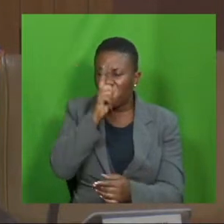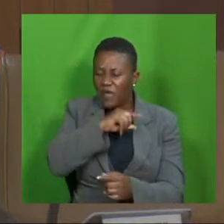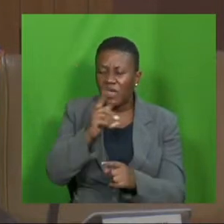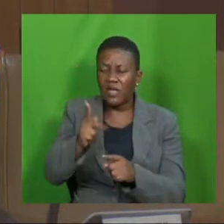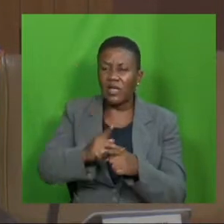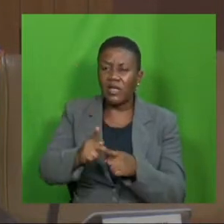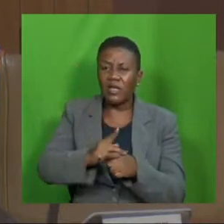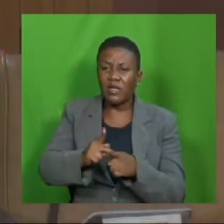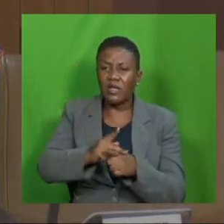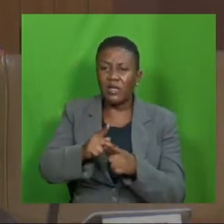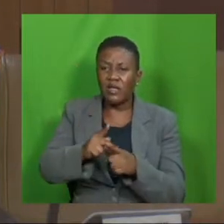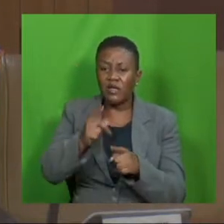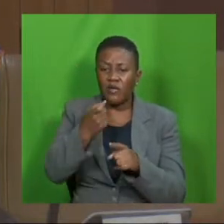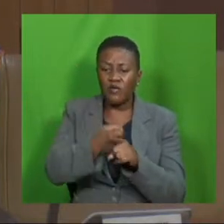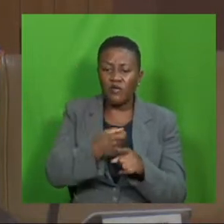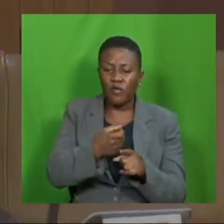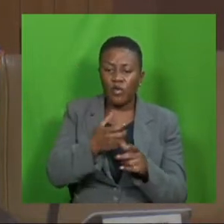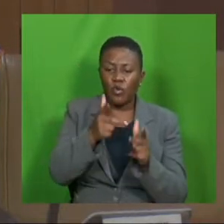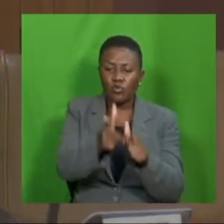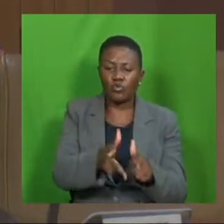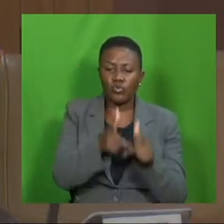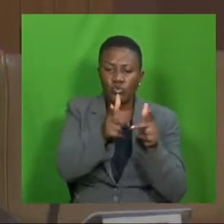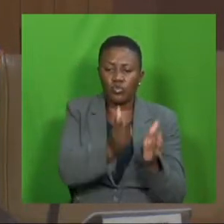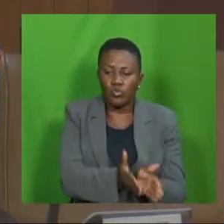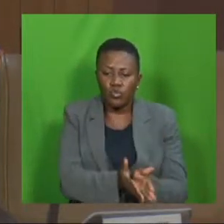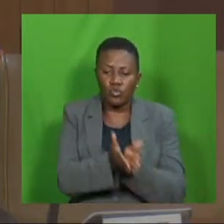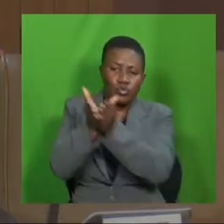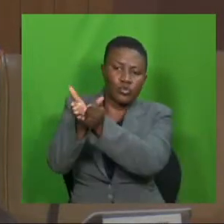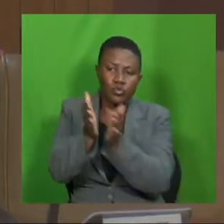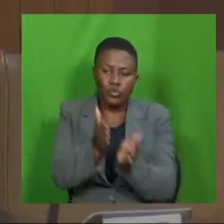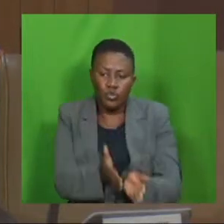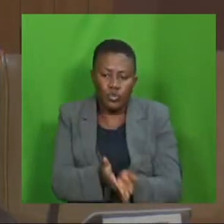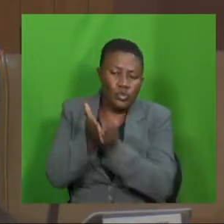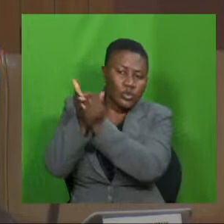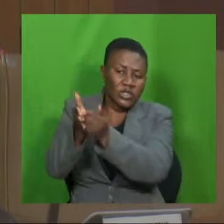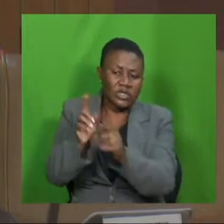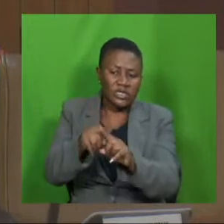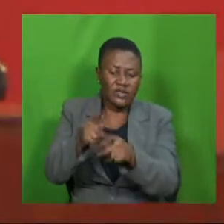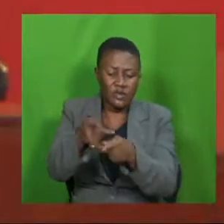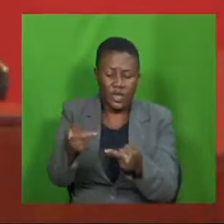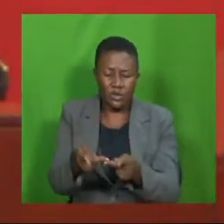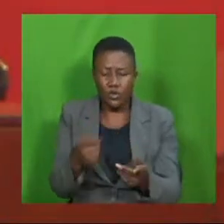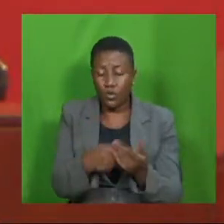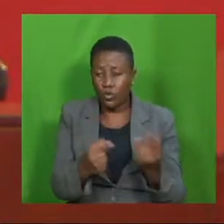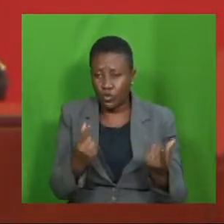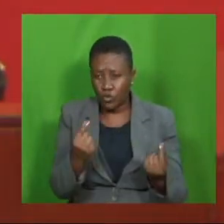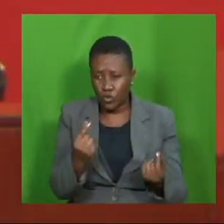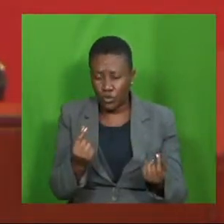transshipment at sea, otherwise known as cycle. Thank you.